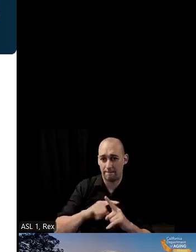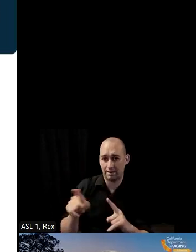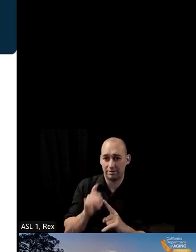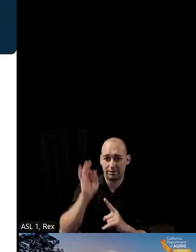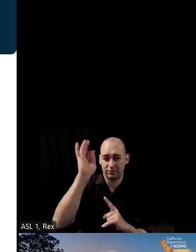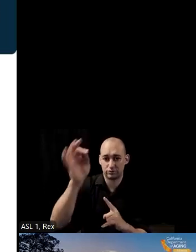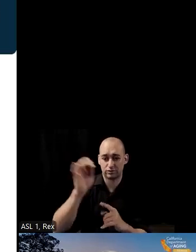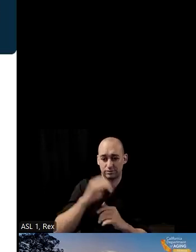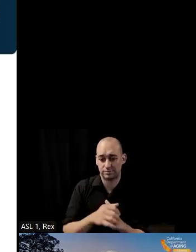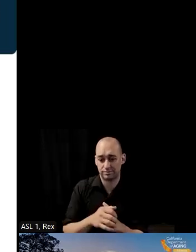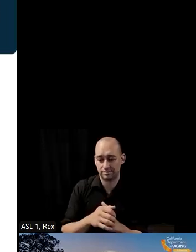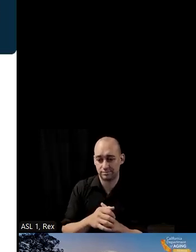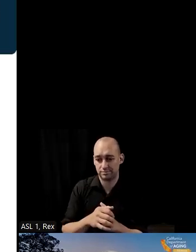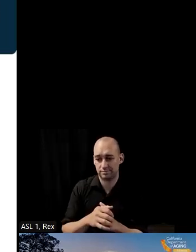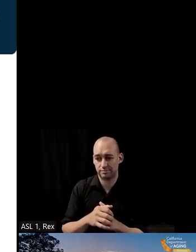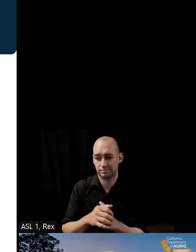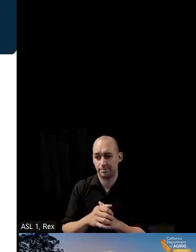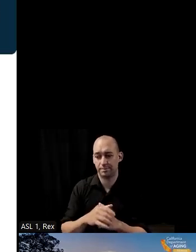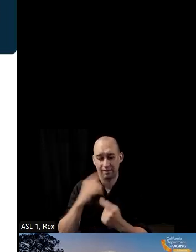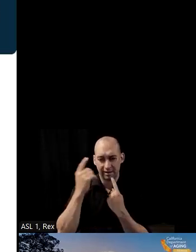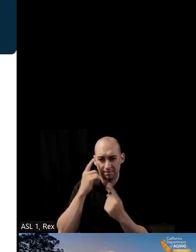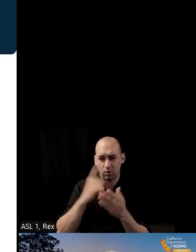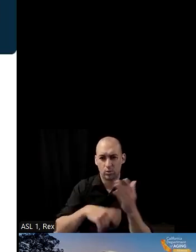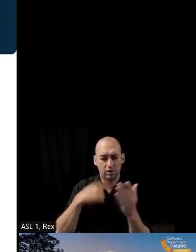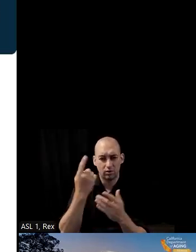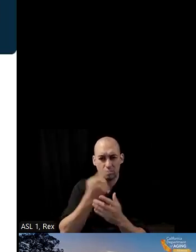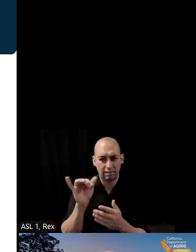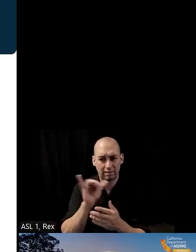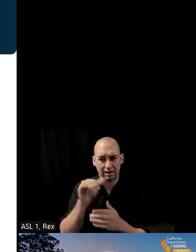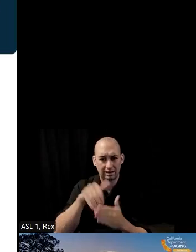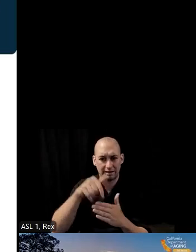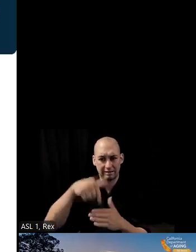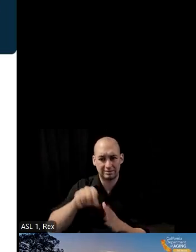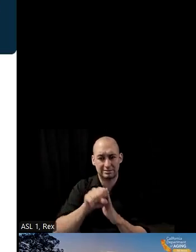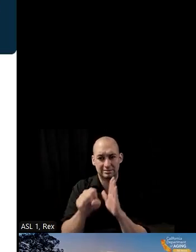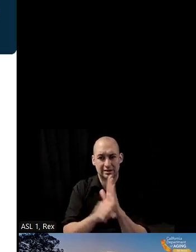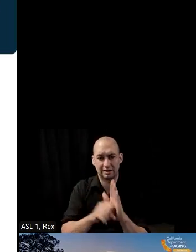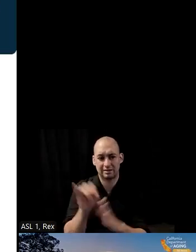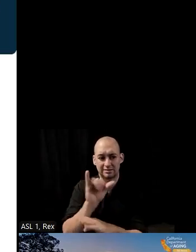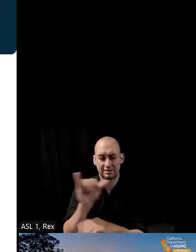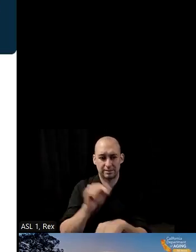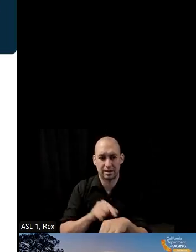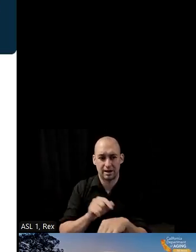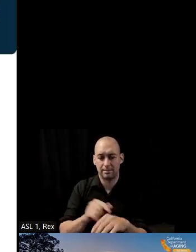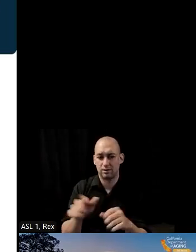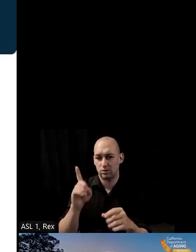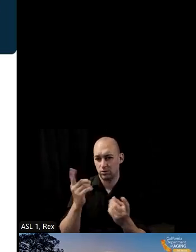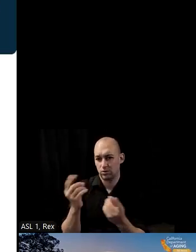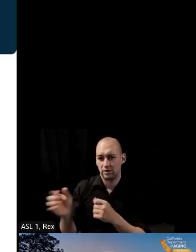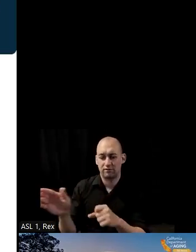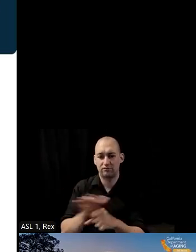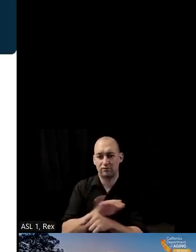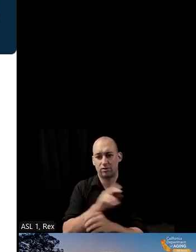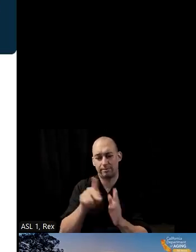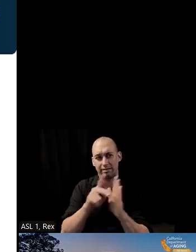that we can really think about what it's going to look like at the state. At the same time, we are doing a comprehensive policy landscape